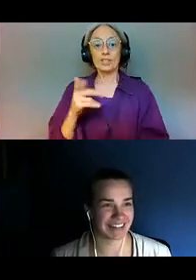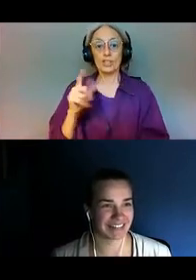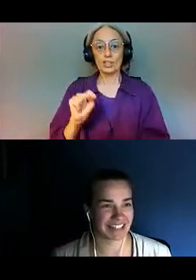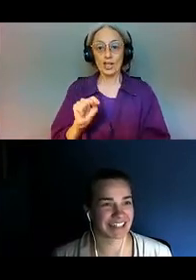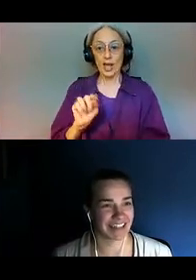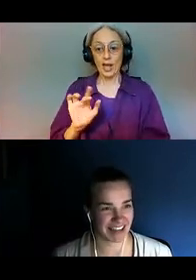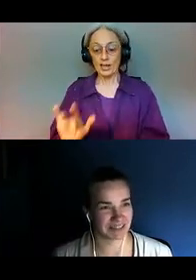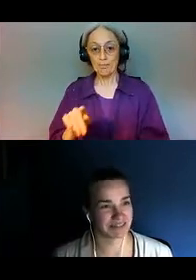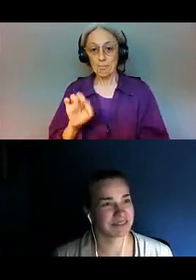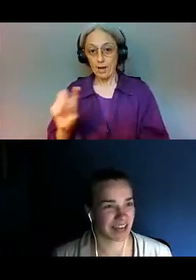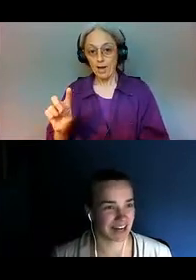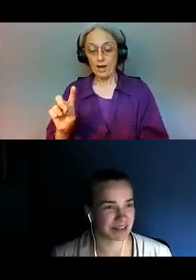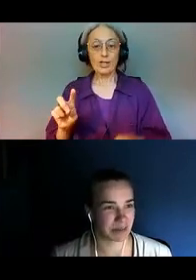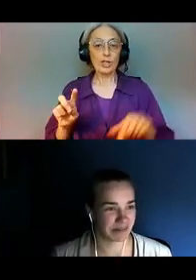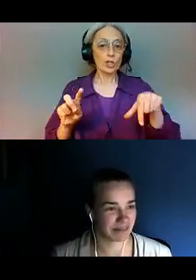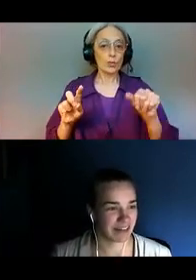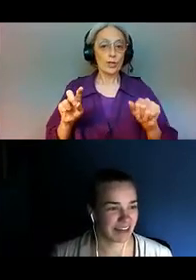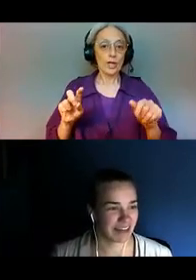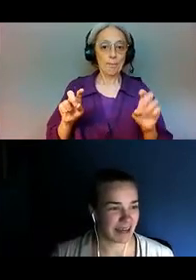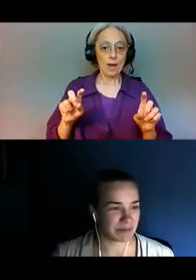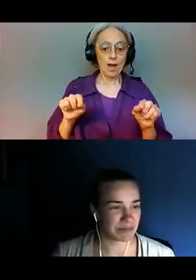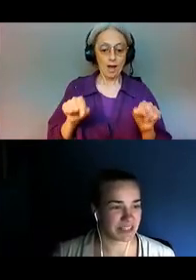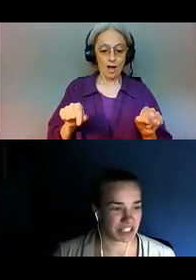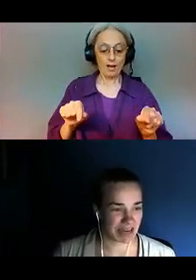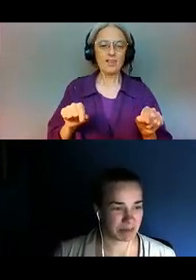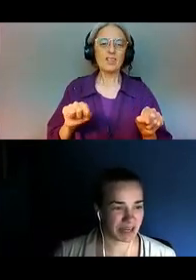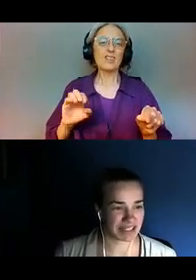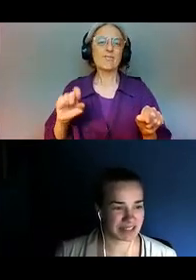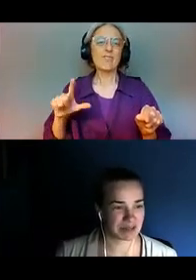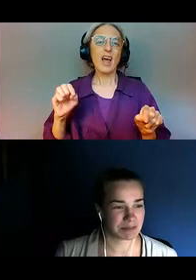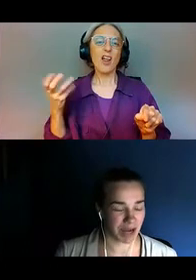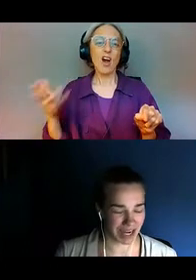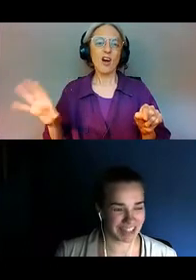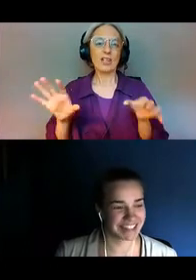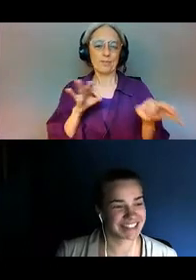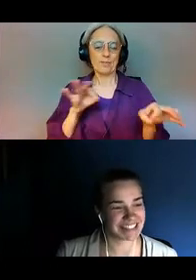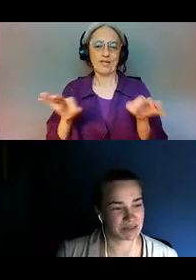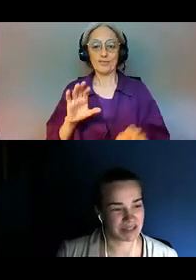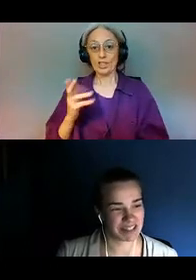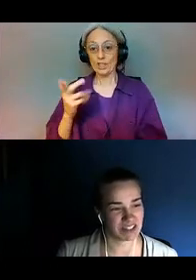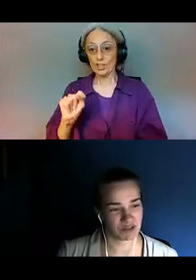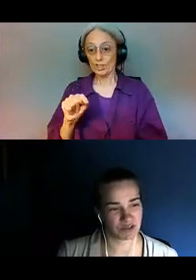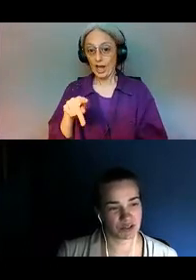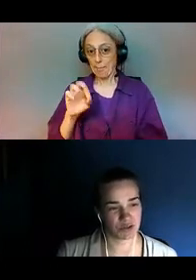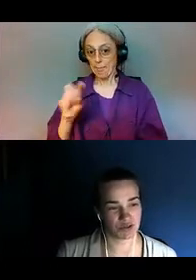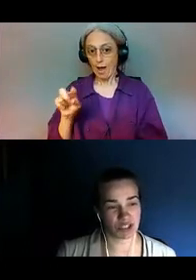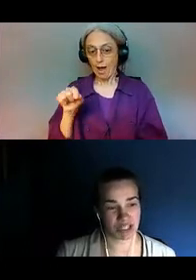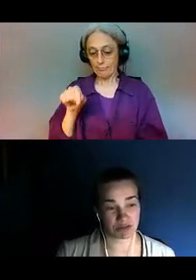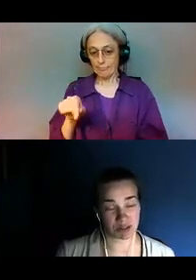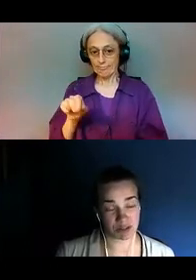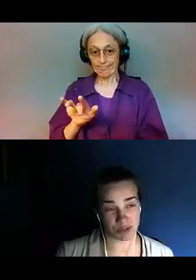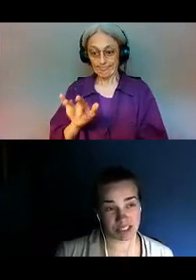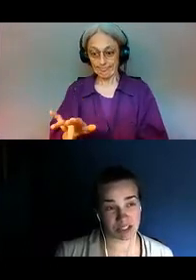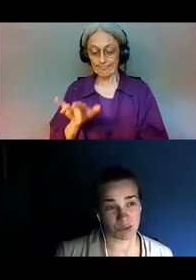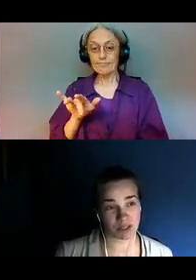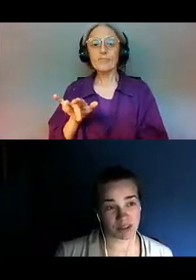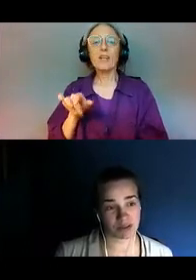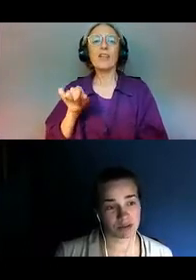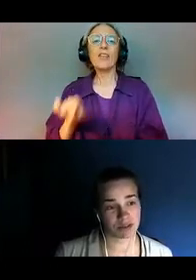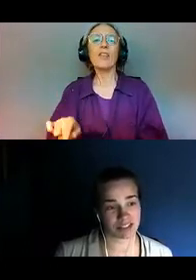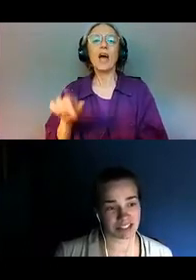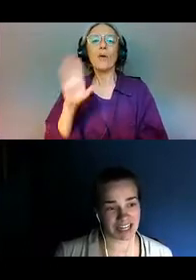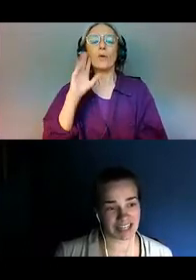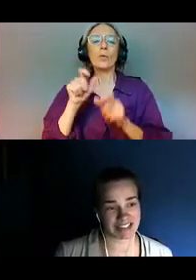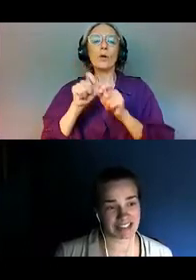Q&A pod like Elle talked about. The chat pod is being used to share resources